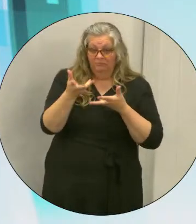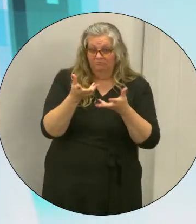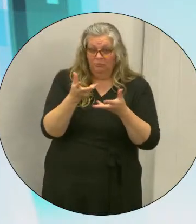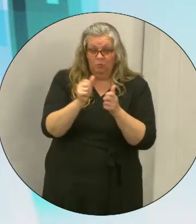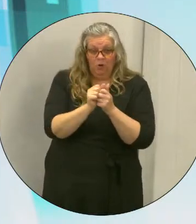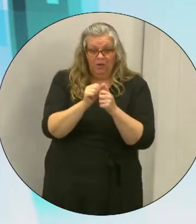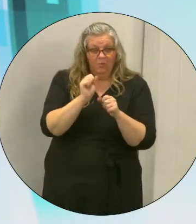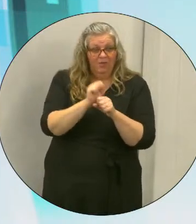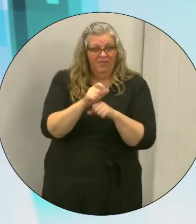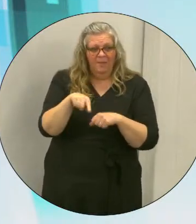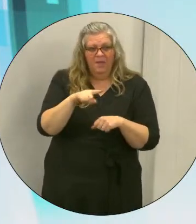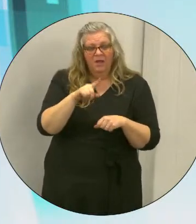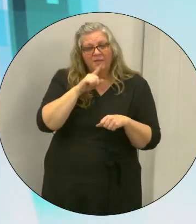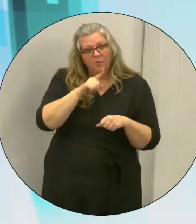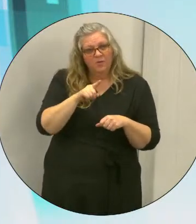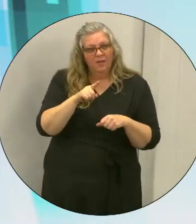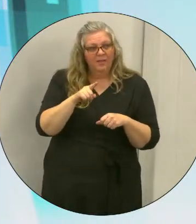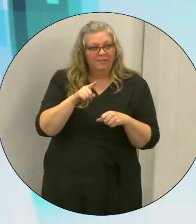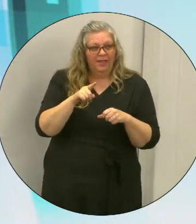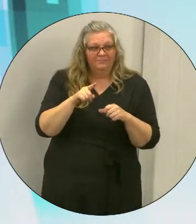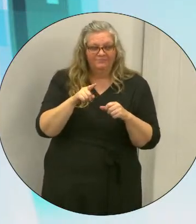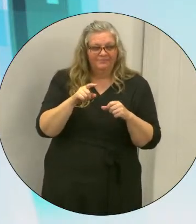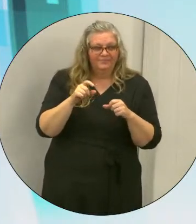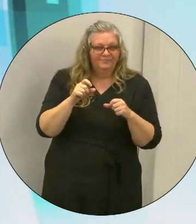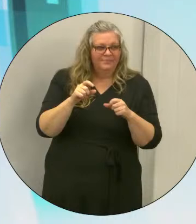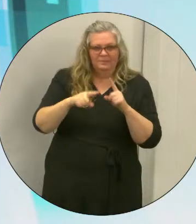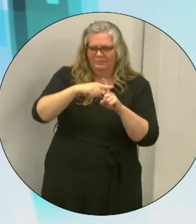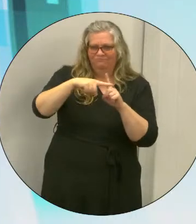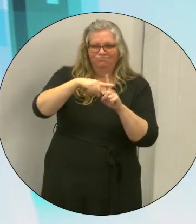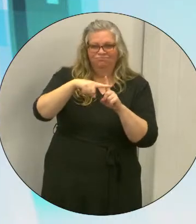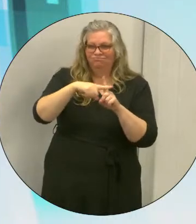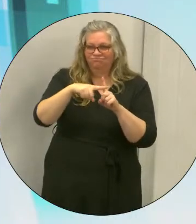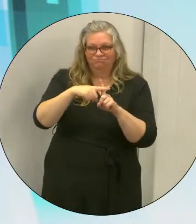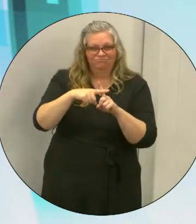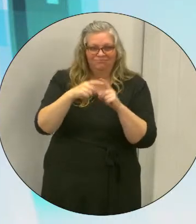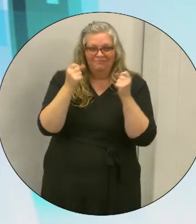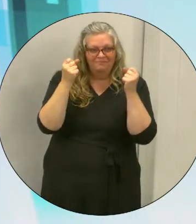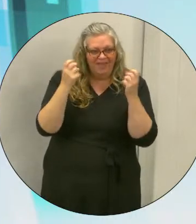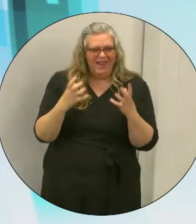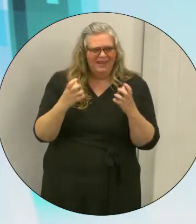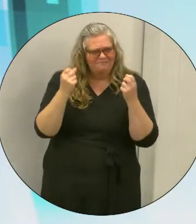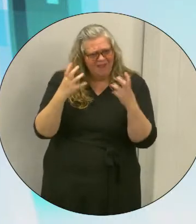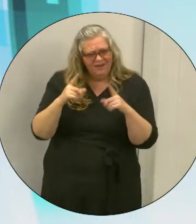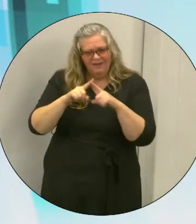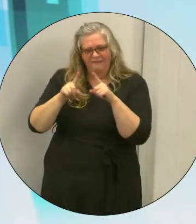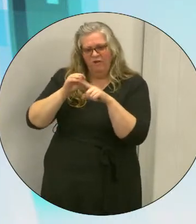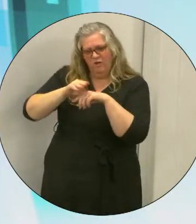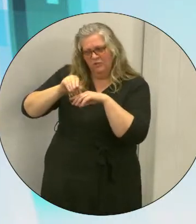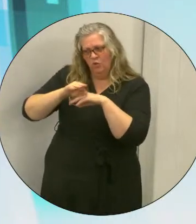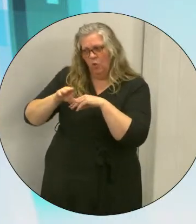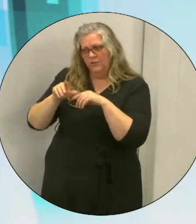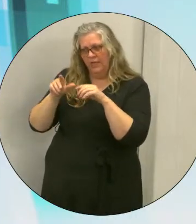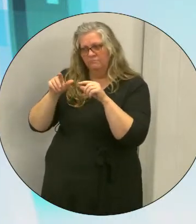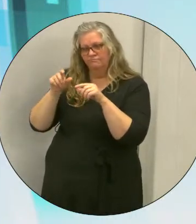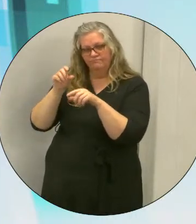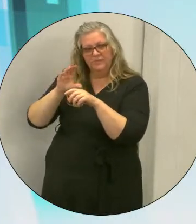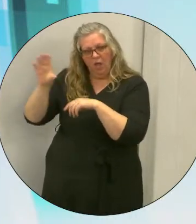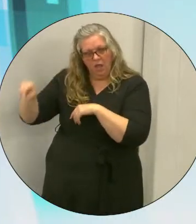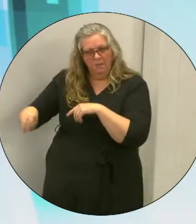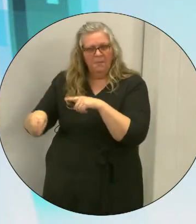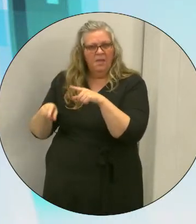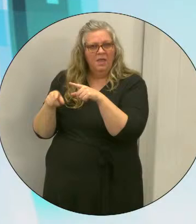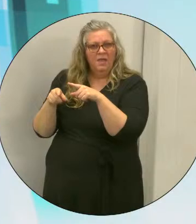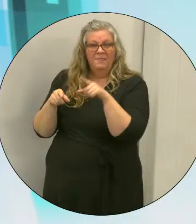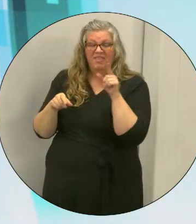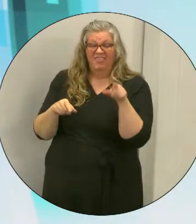really a bright light in this whole process. And we've worked with many consulting firms here in the district, and I think